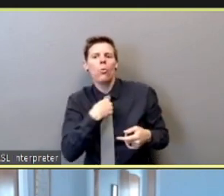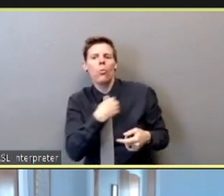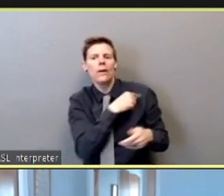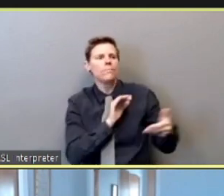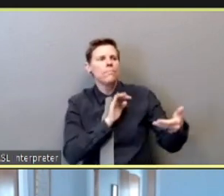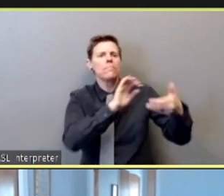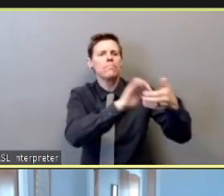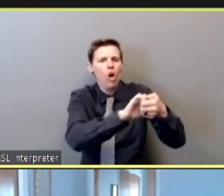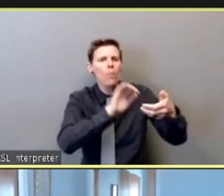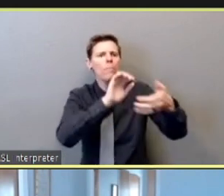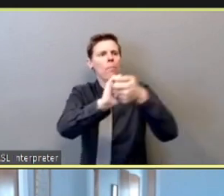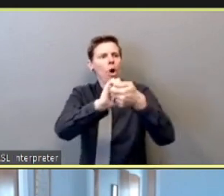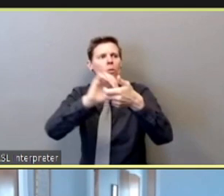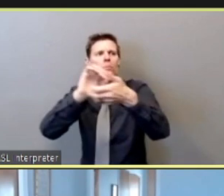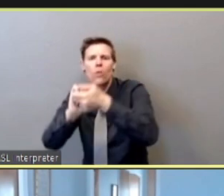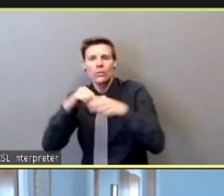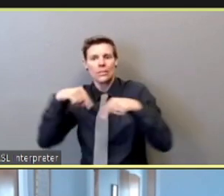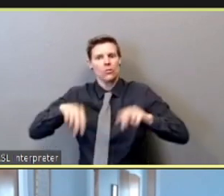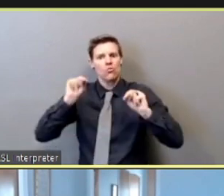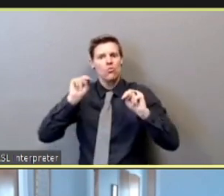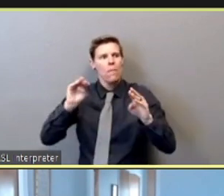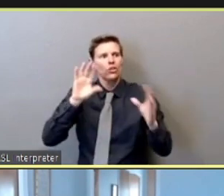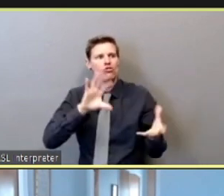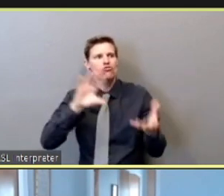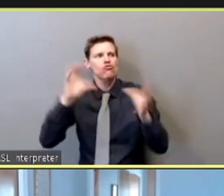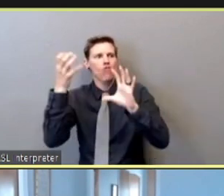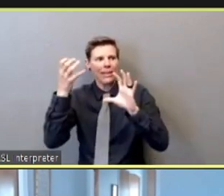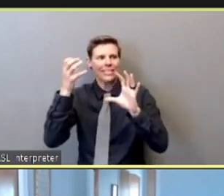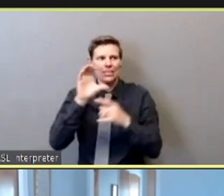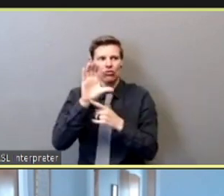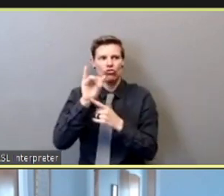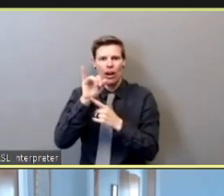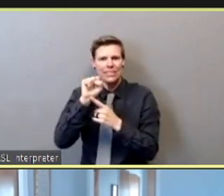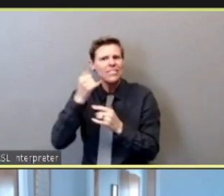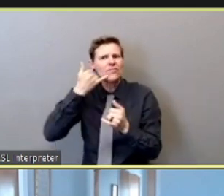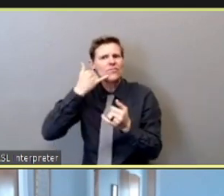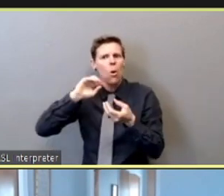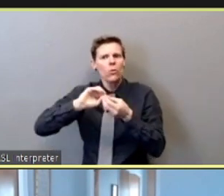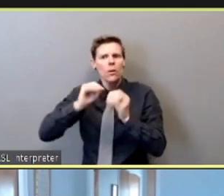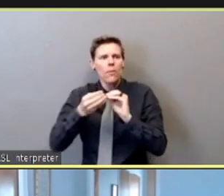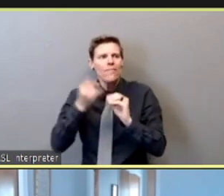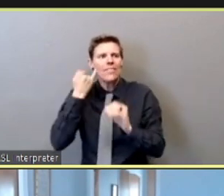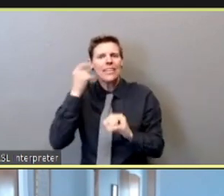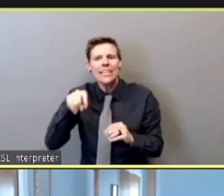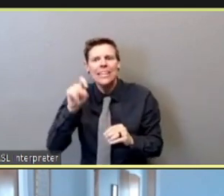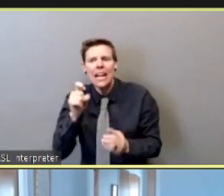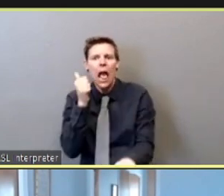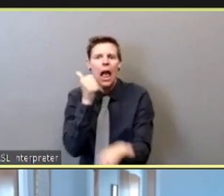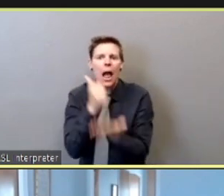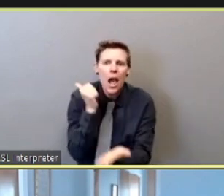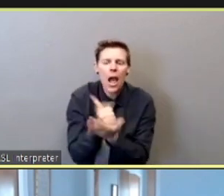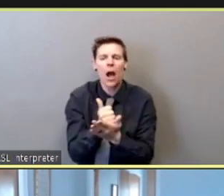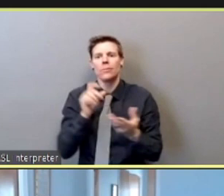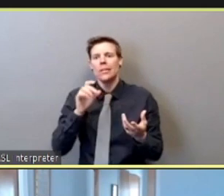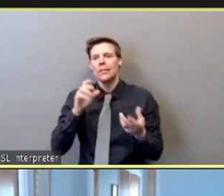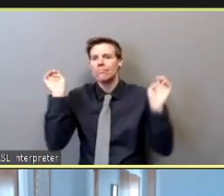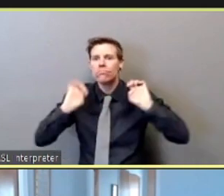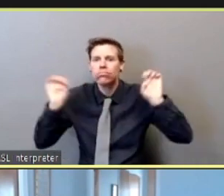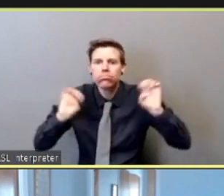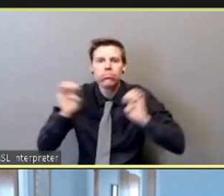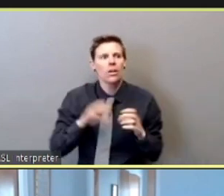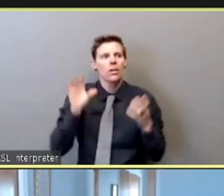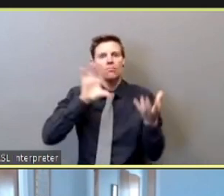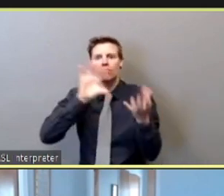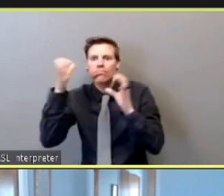Access Line. So connecting New Mexicans to resources and support. So it's available